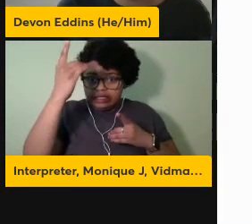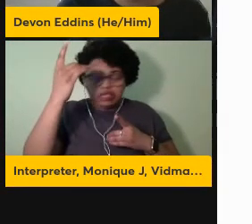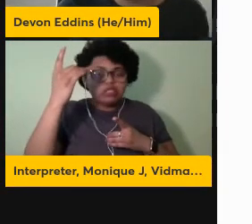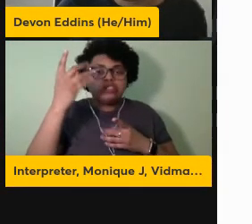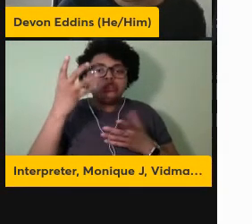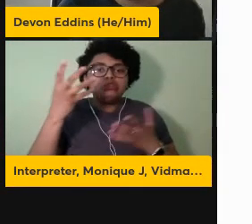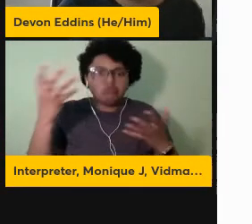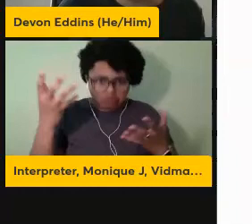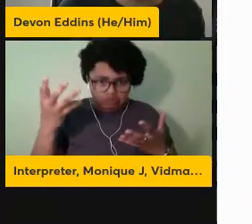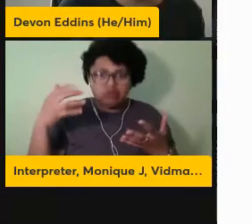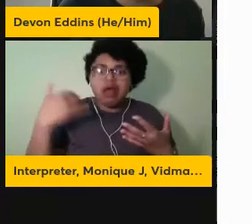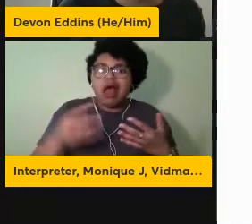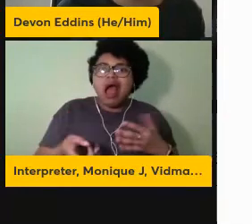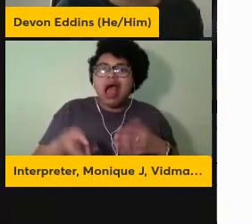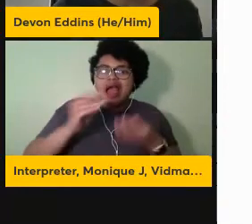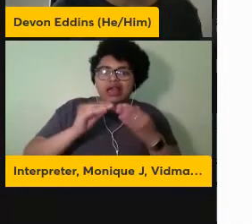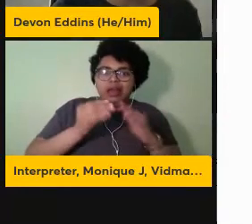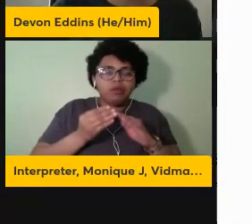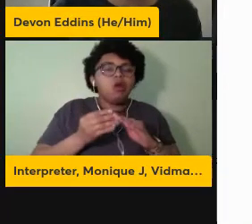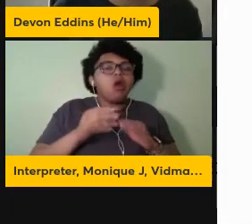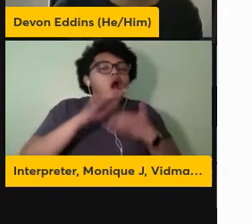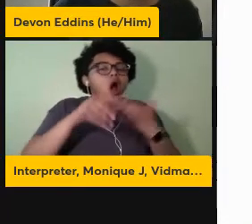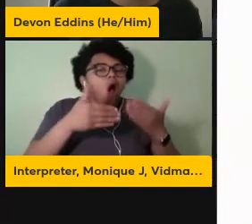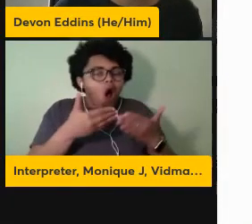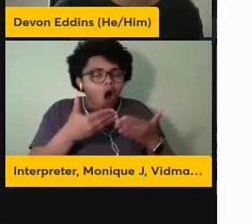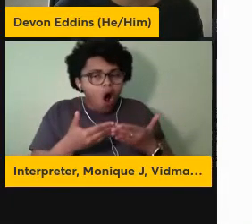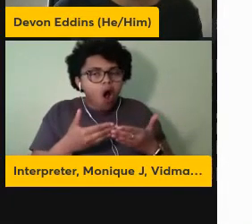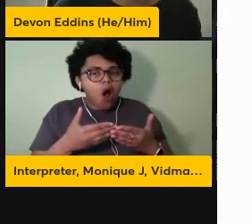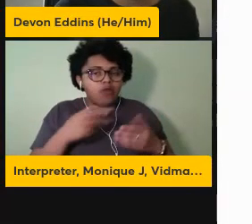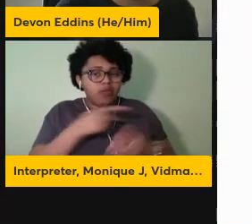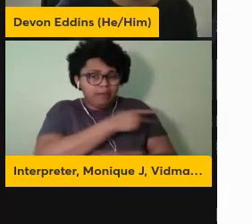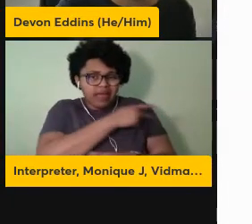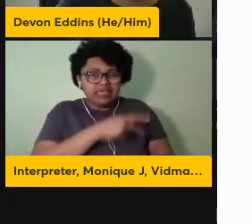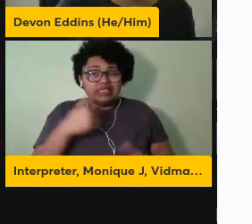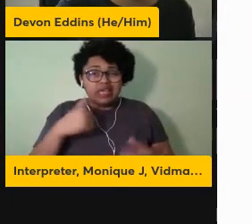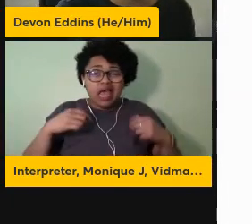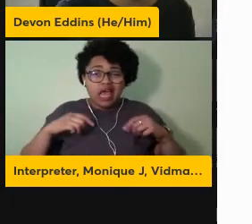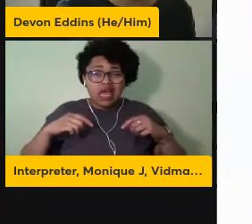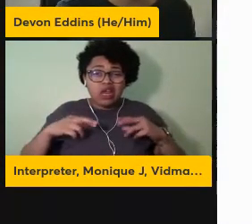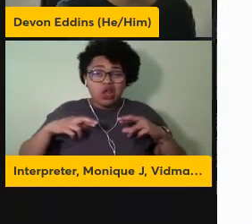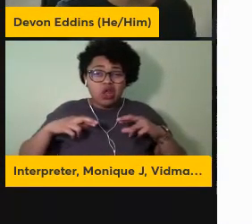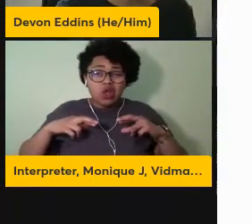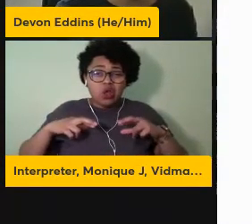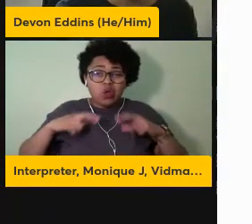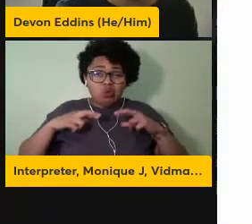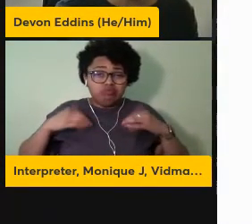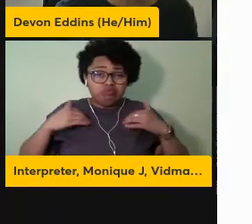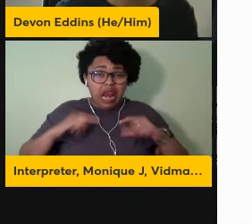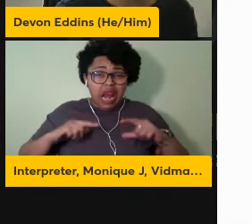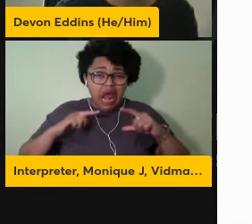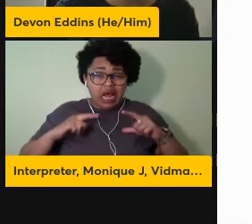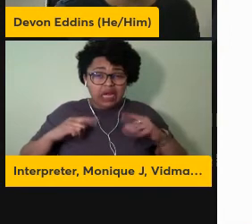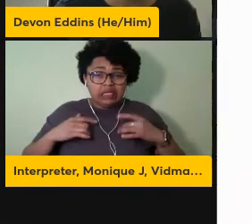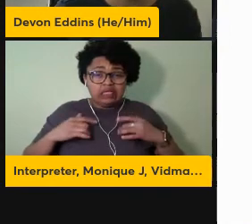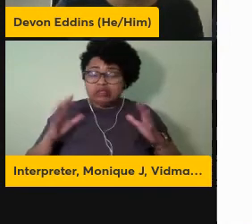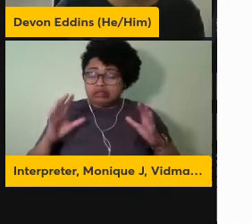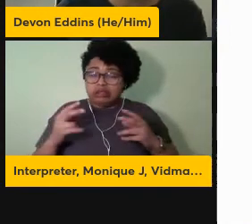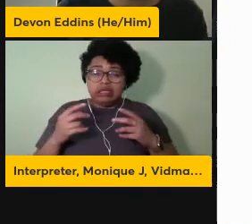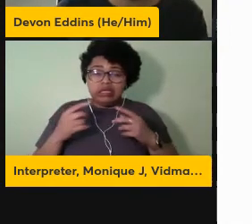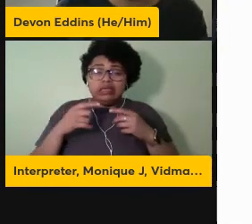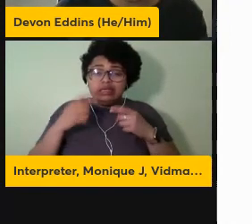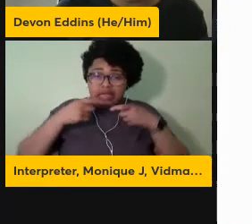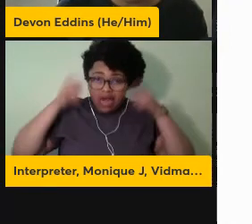had acute respiratory distress syndrome and were on a mechanical ventilator in the ICU. We also had